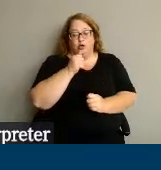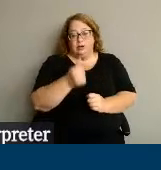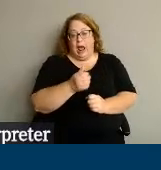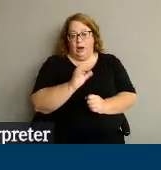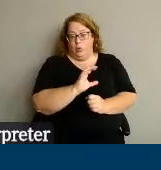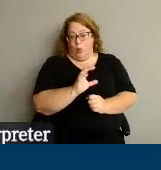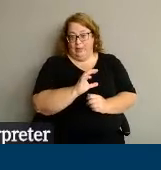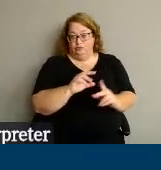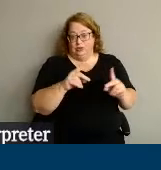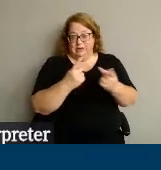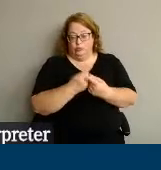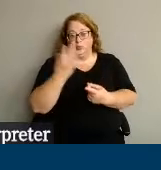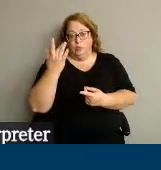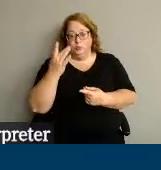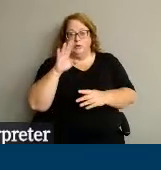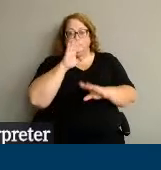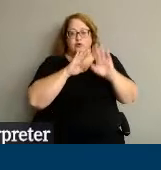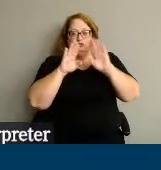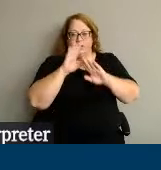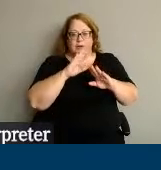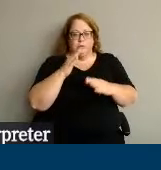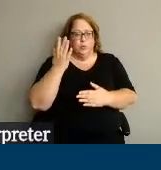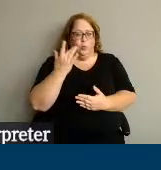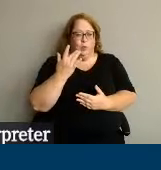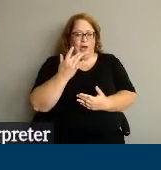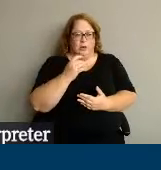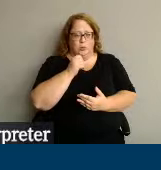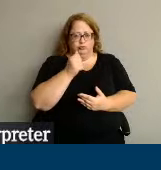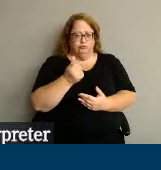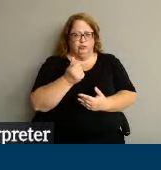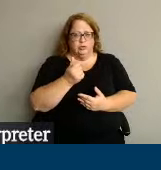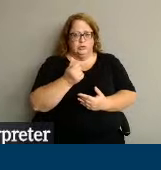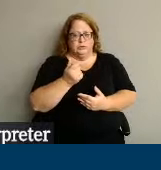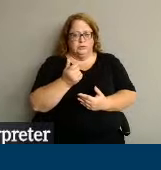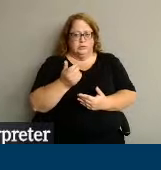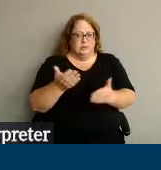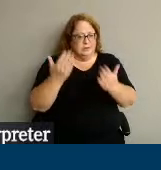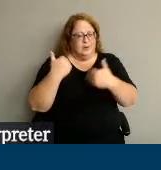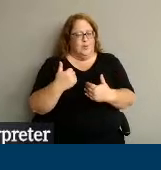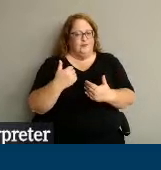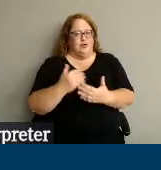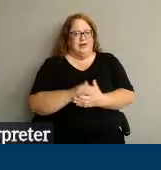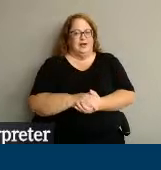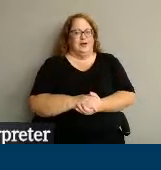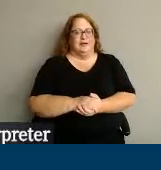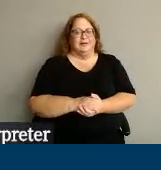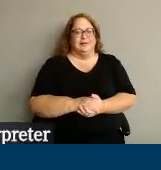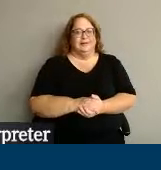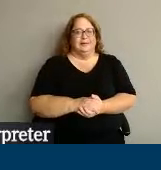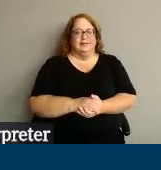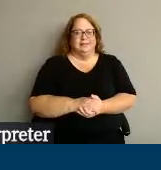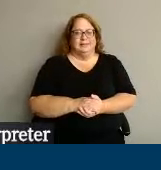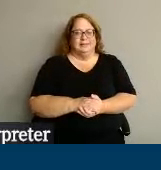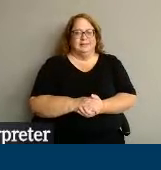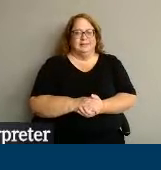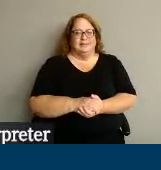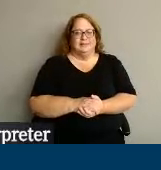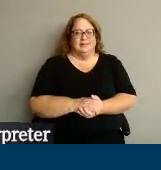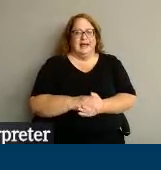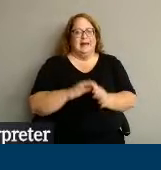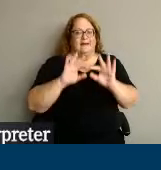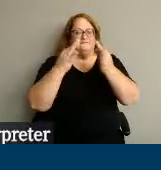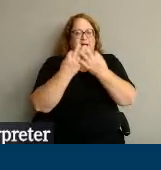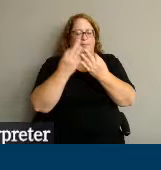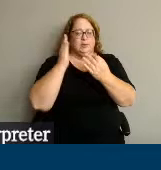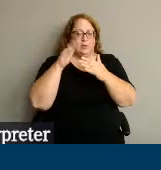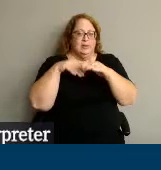district, which is why it's frustrating to me, because I'm like, well, why don't y'all just come on this side, and then we can't get, families